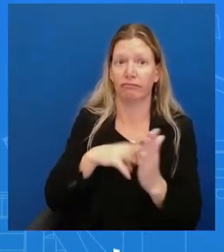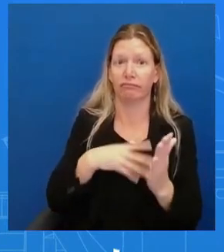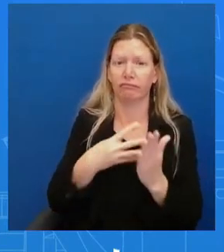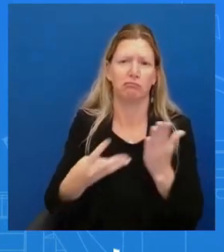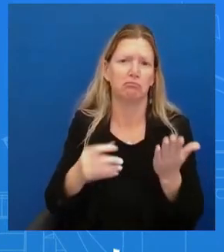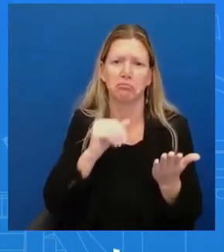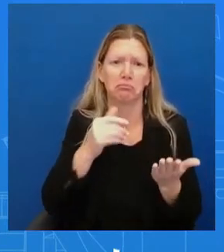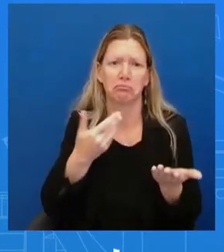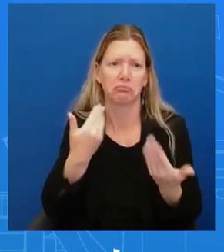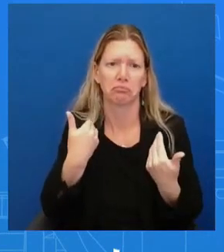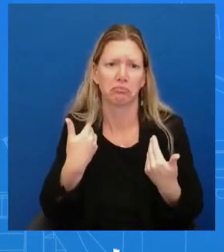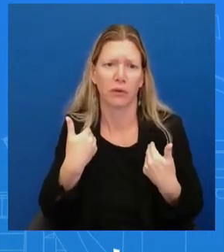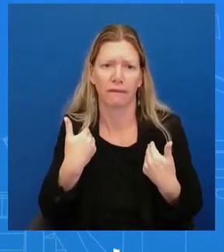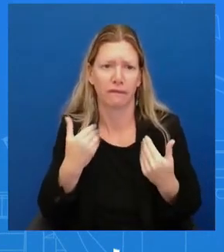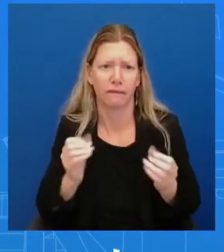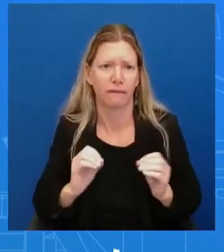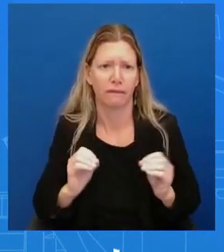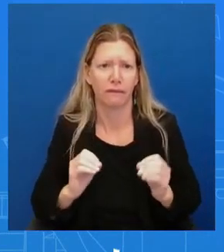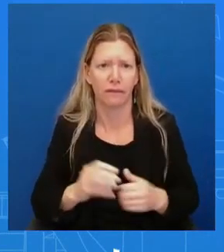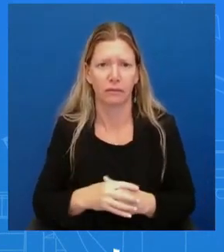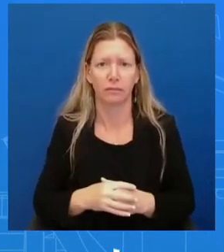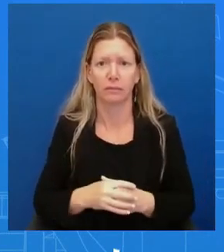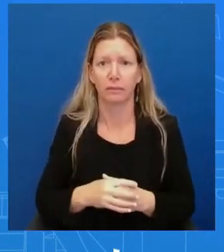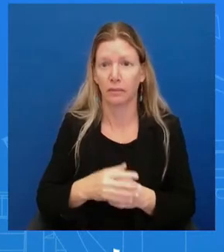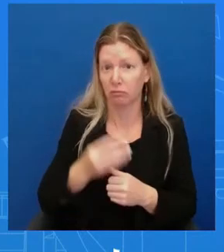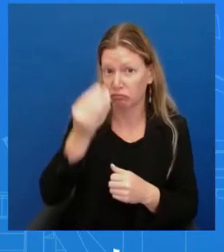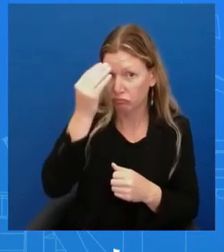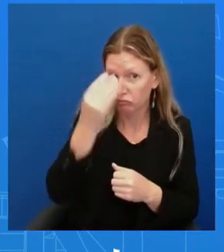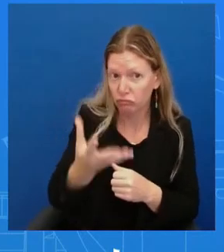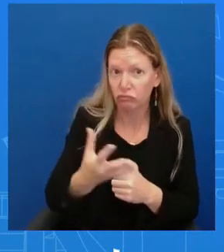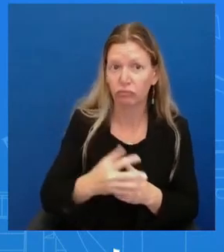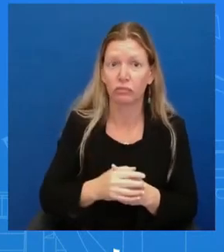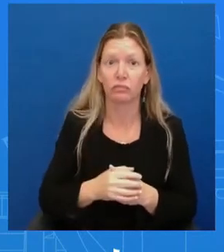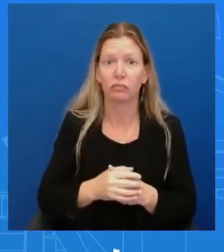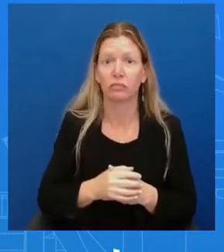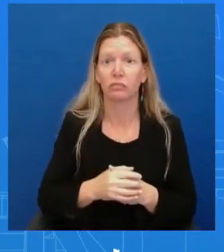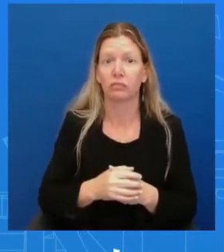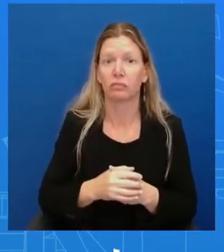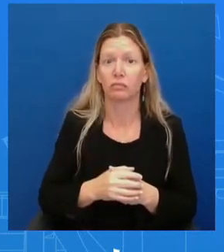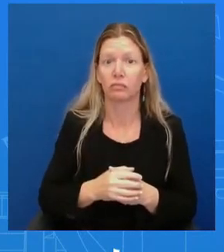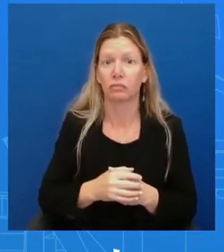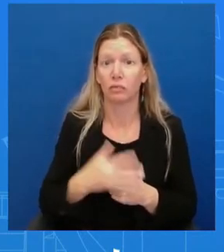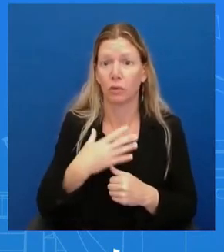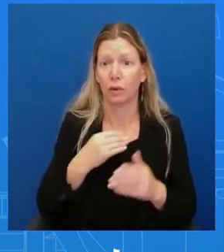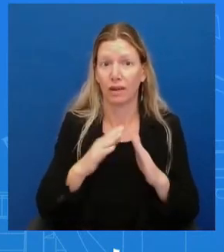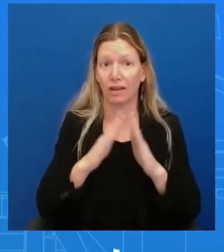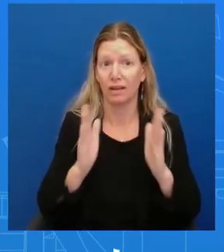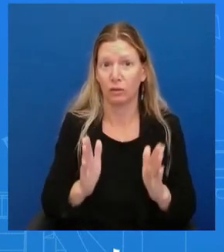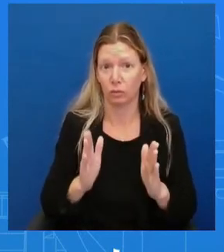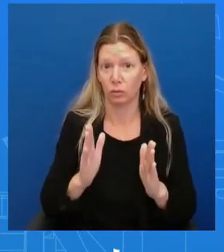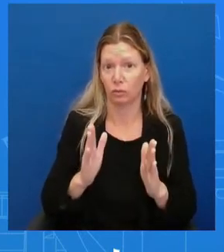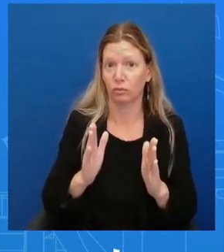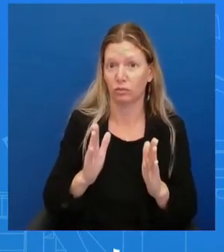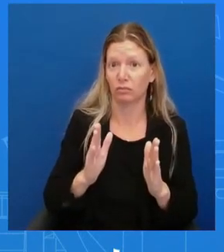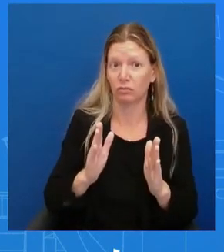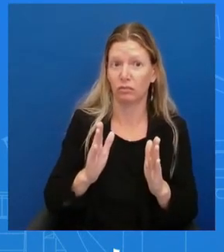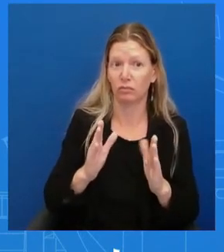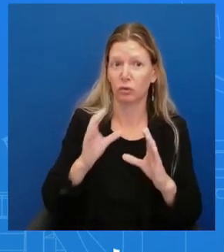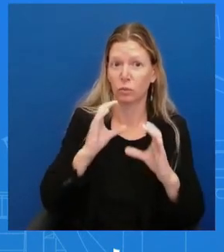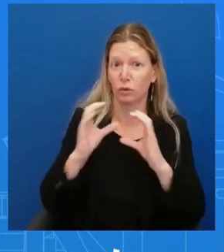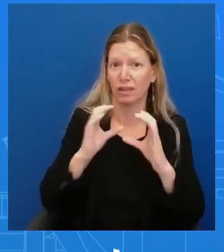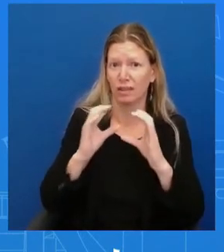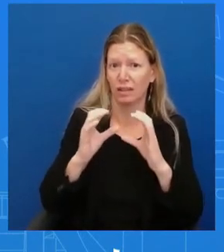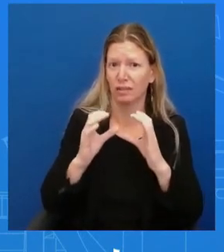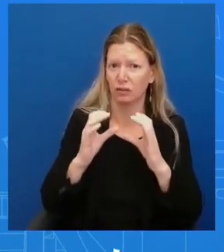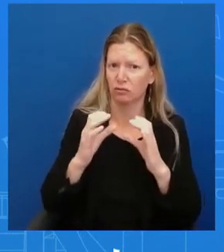our Leg Affairs, White House Leg Affairs has regular communication with congressional members. Department of